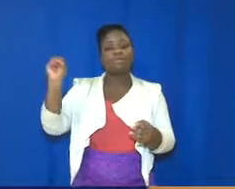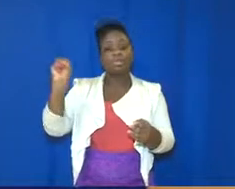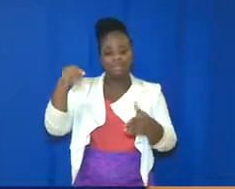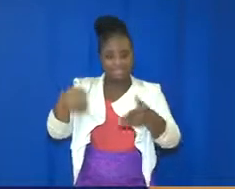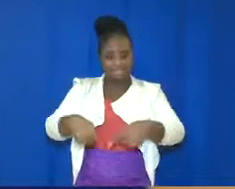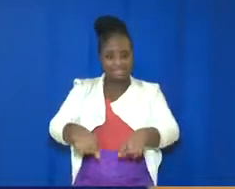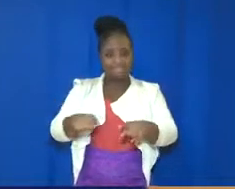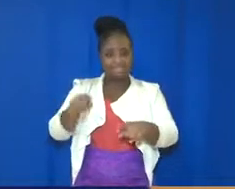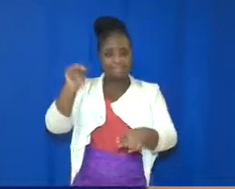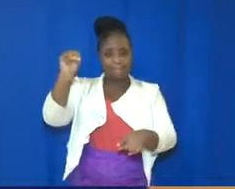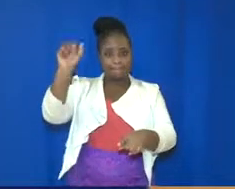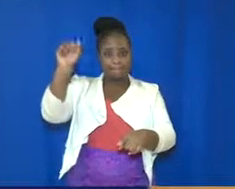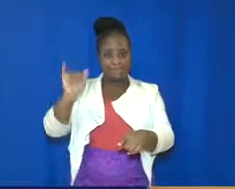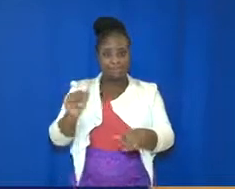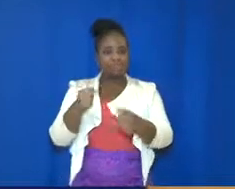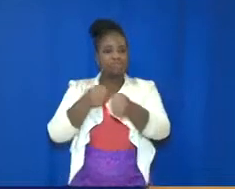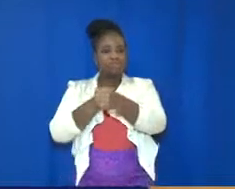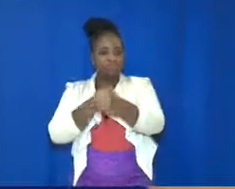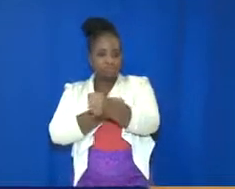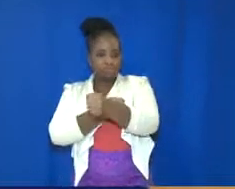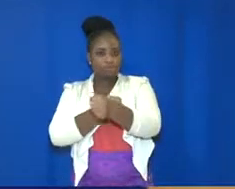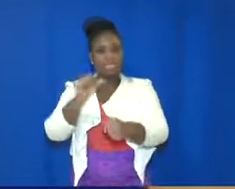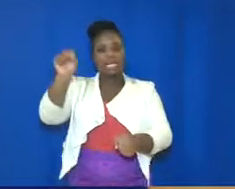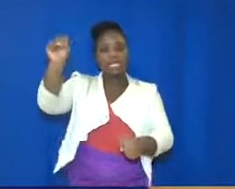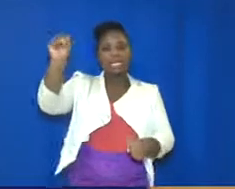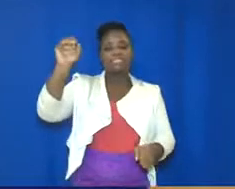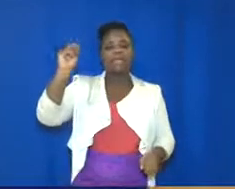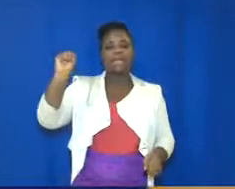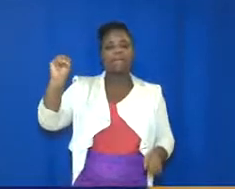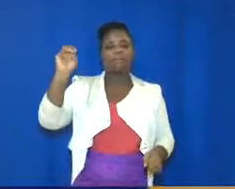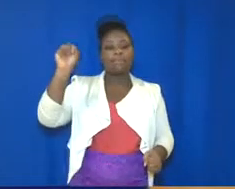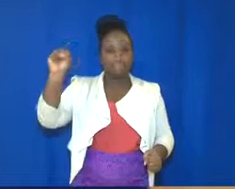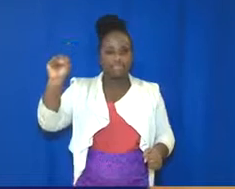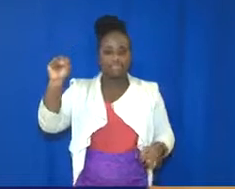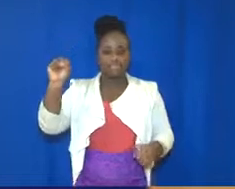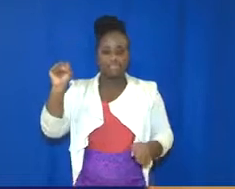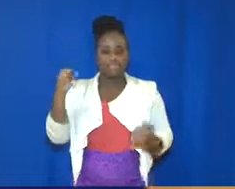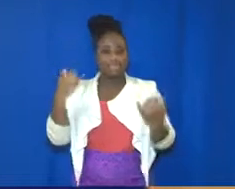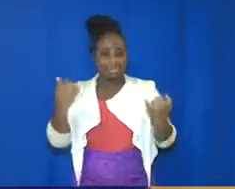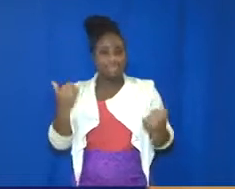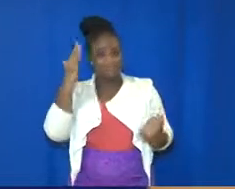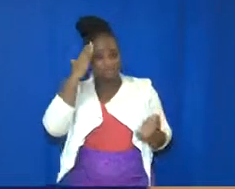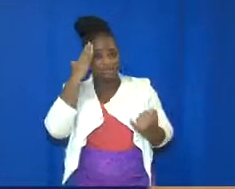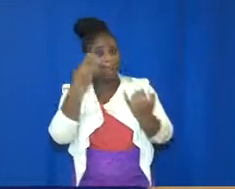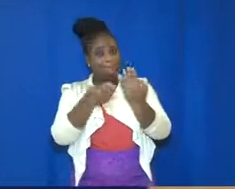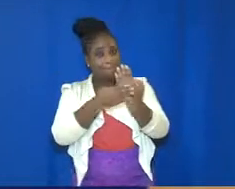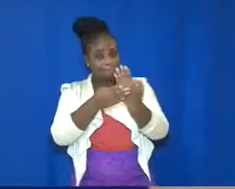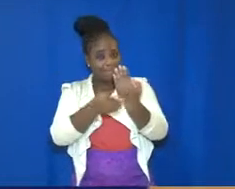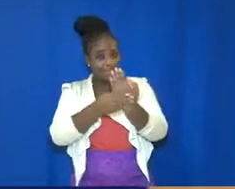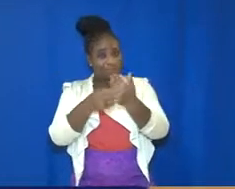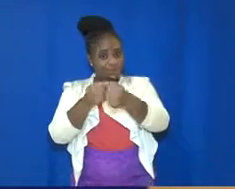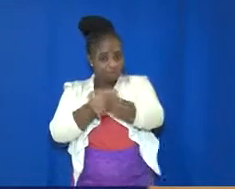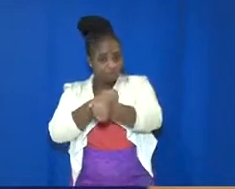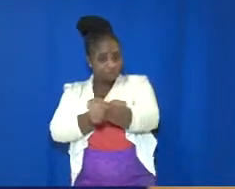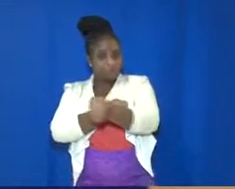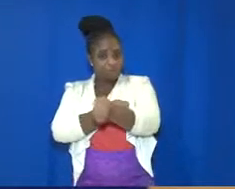to support micro, small, and medium-scale businesses. And as you know, the commercial banks, with